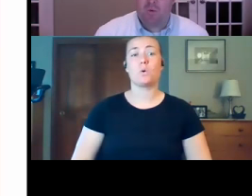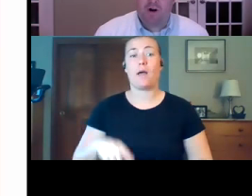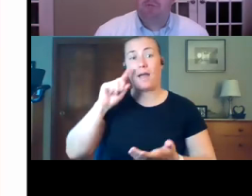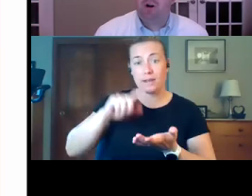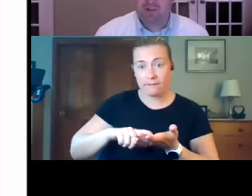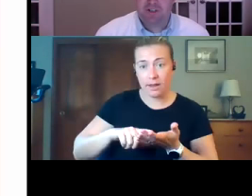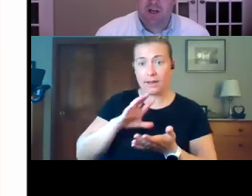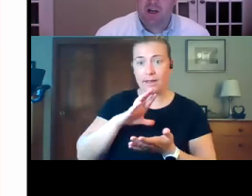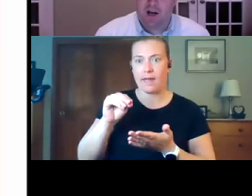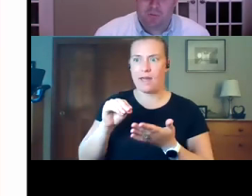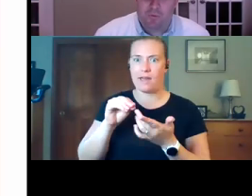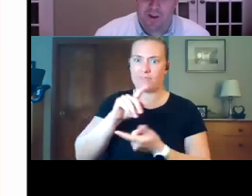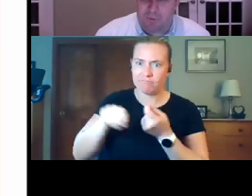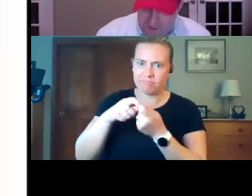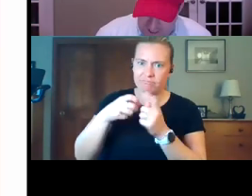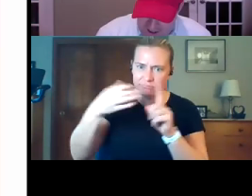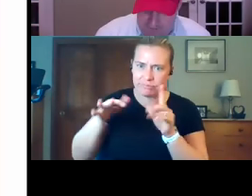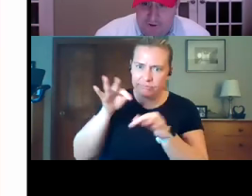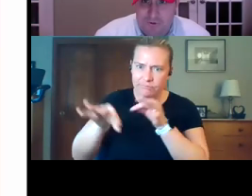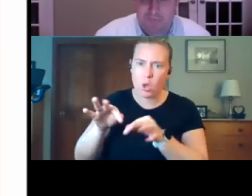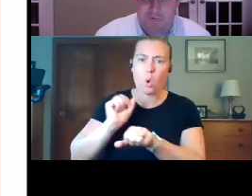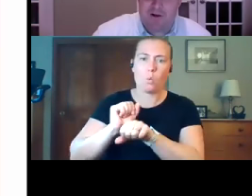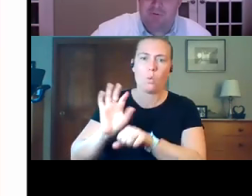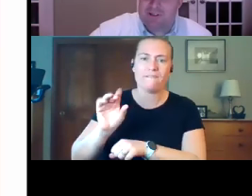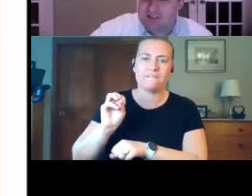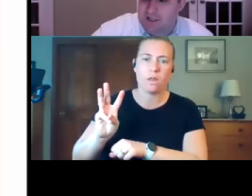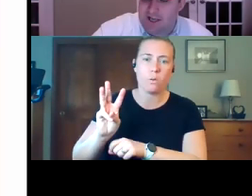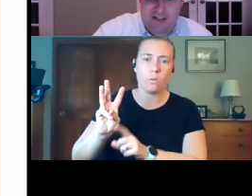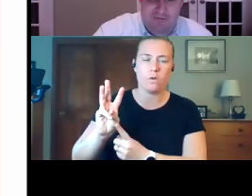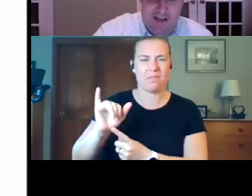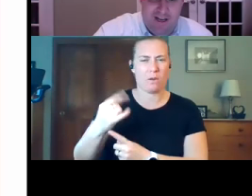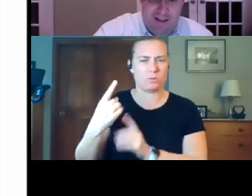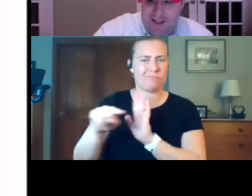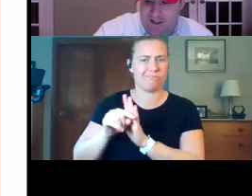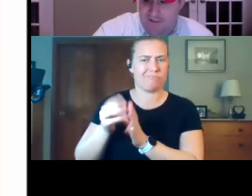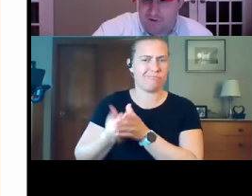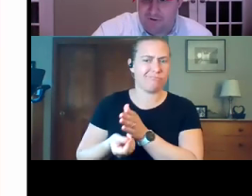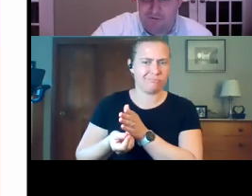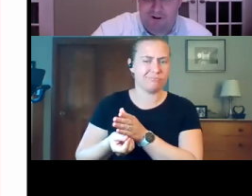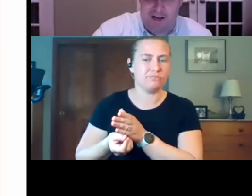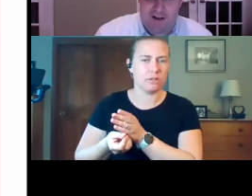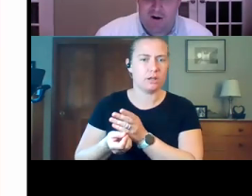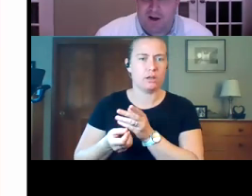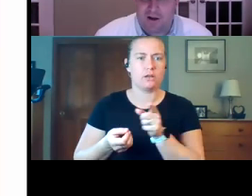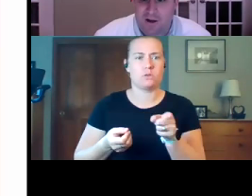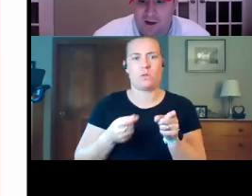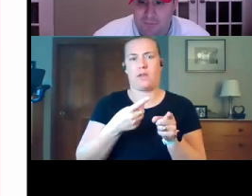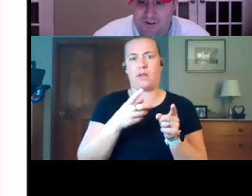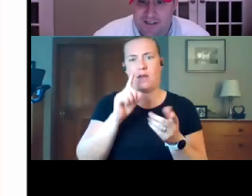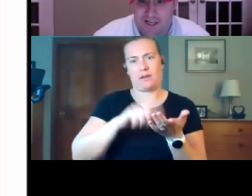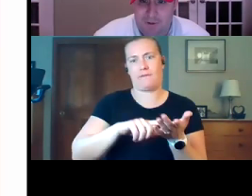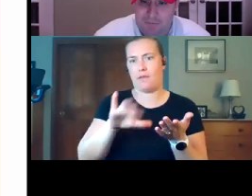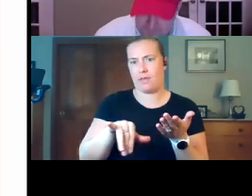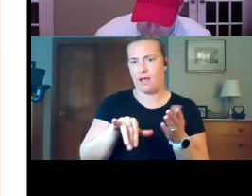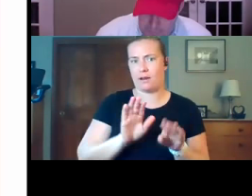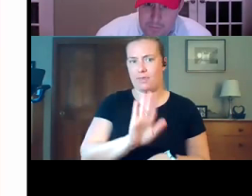specifying workflows within implementation efforts was something that was identified in their sort of refined ERIC